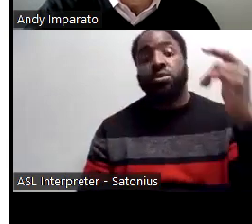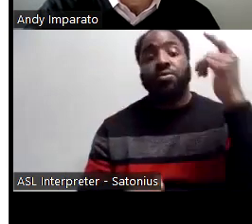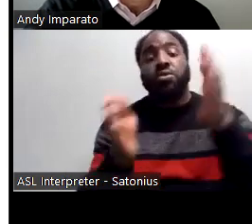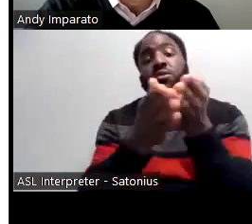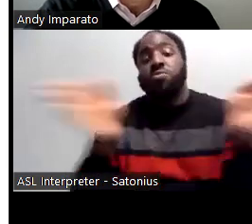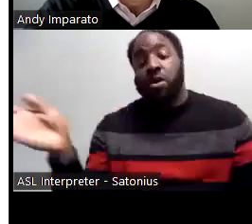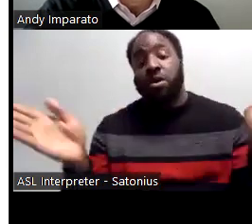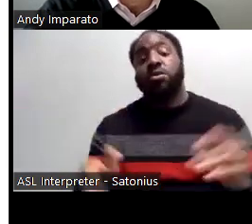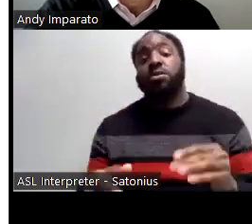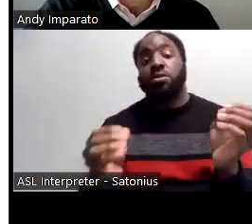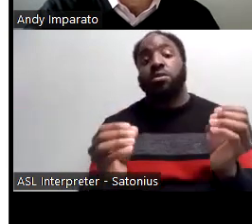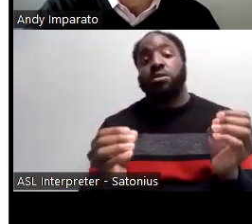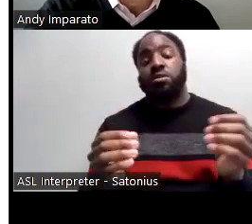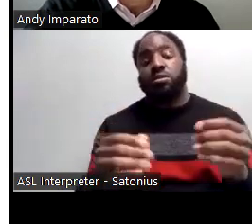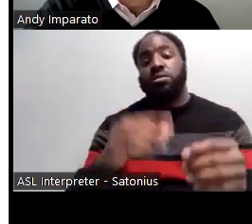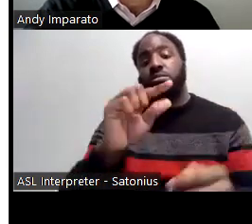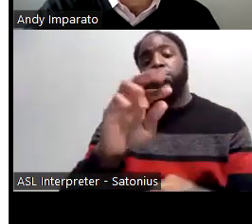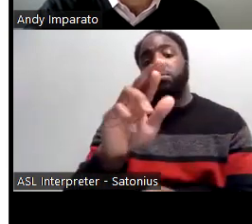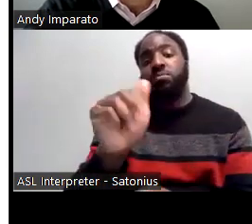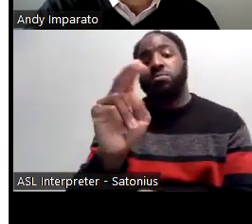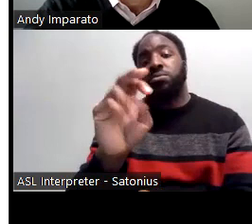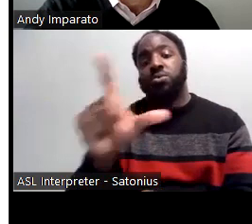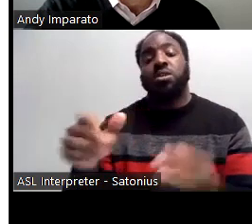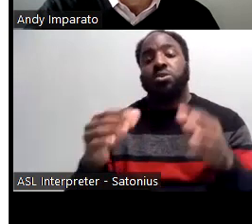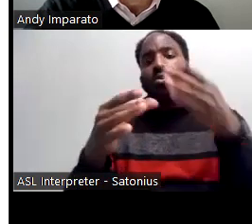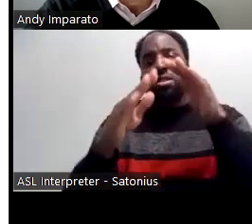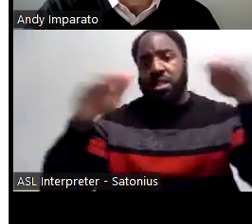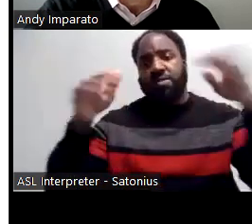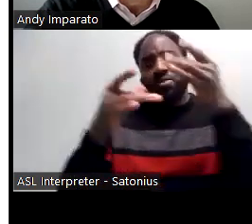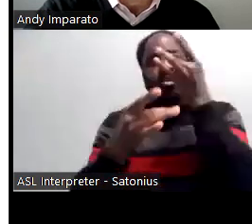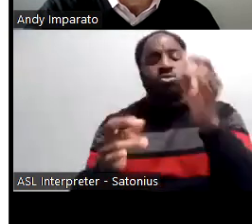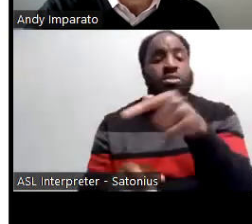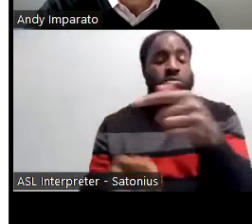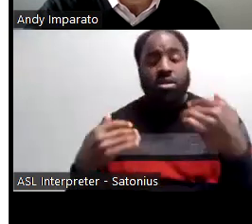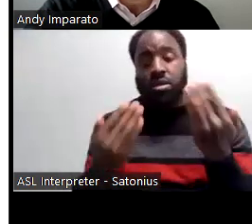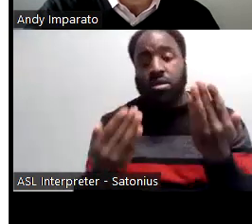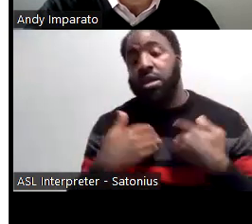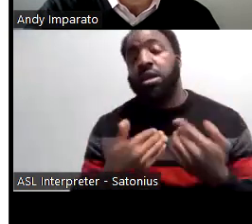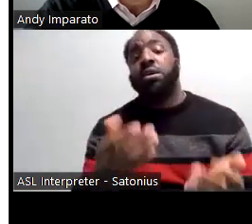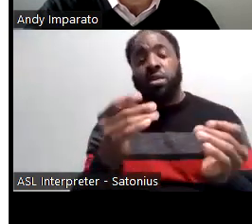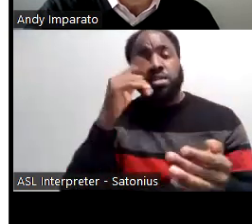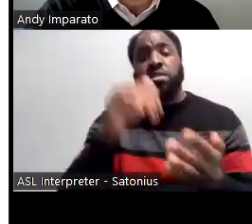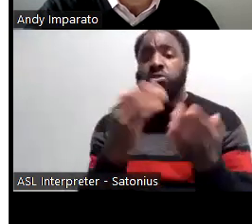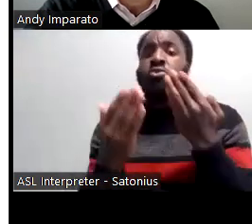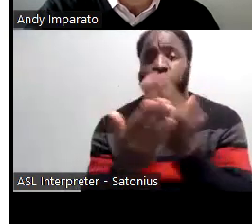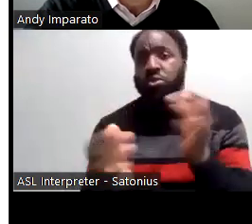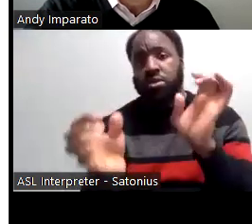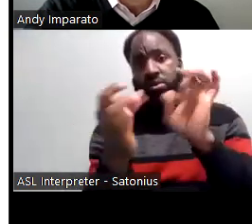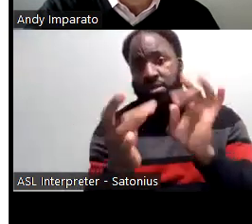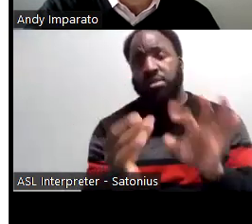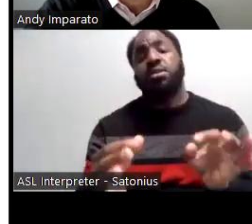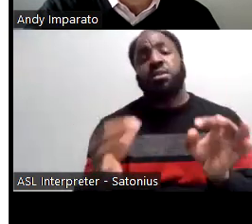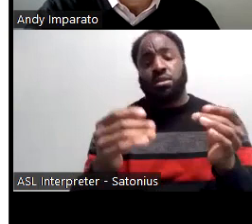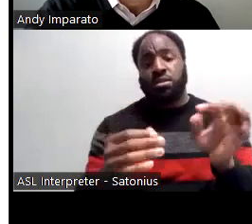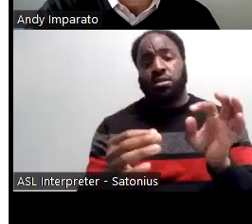broader, really granular level interests that they may have. And I think that's great input for how we can,